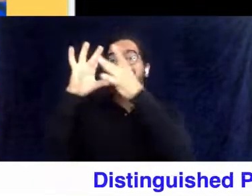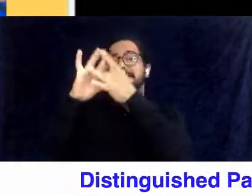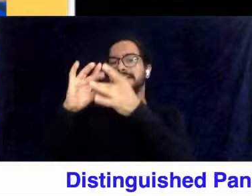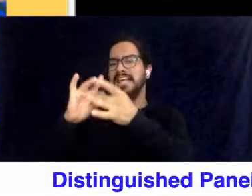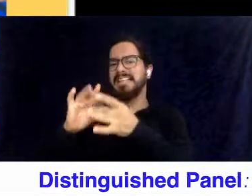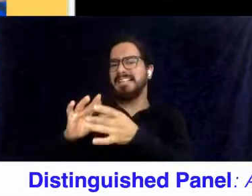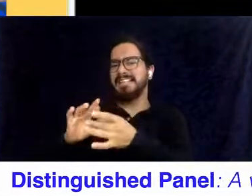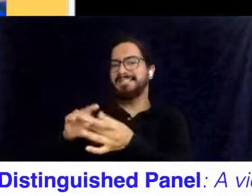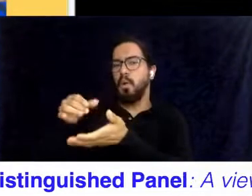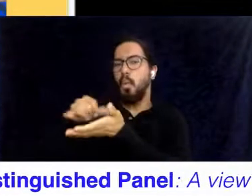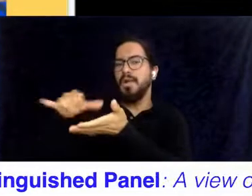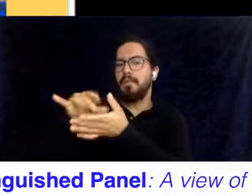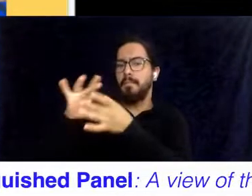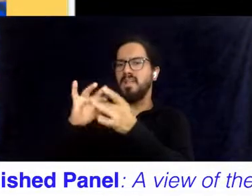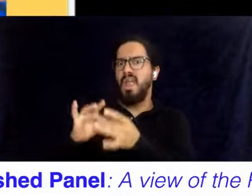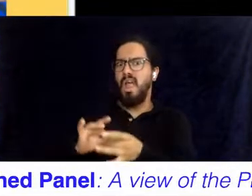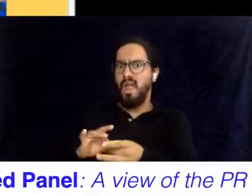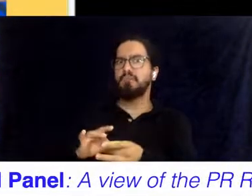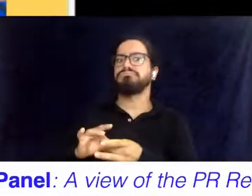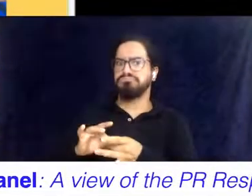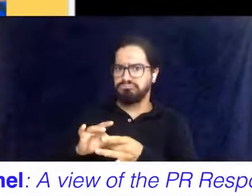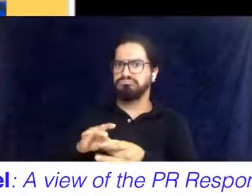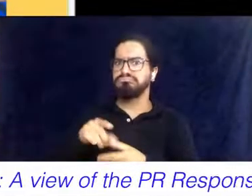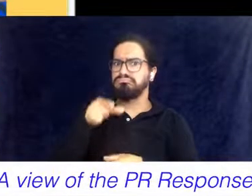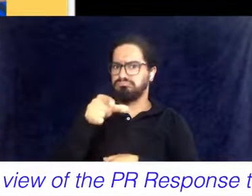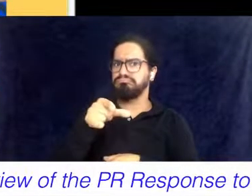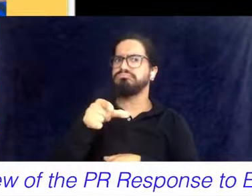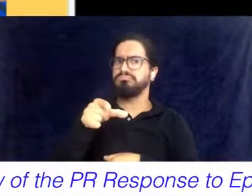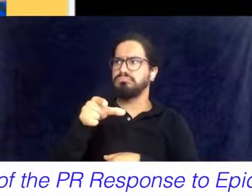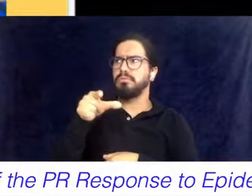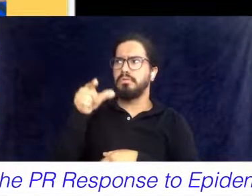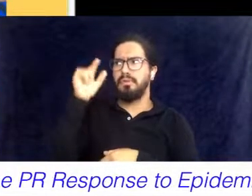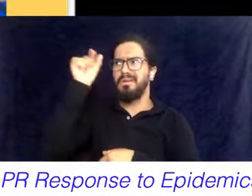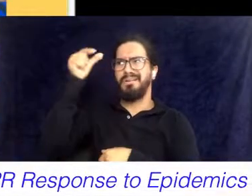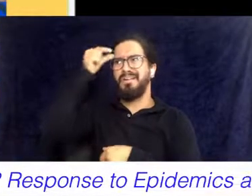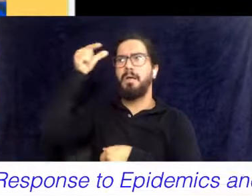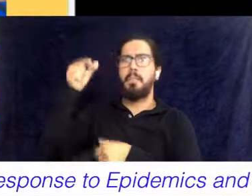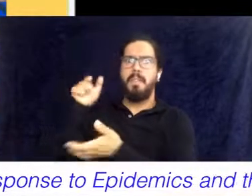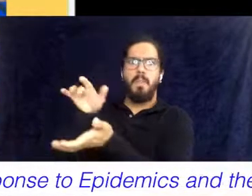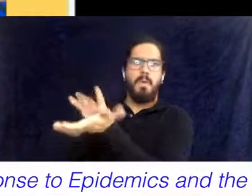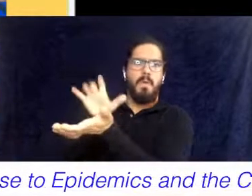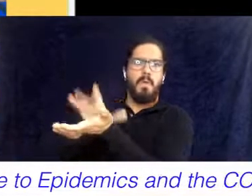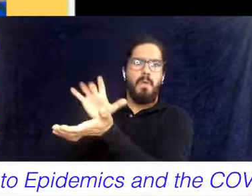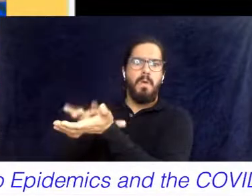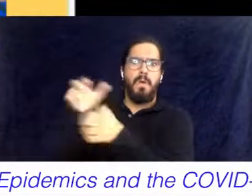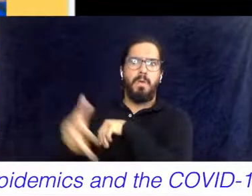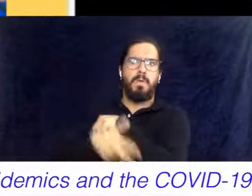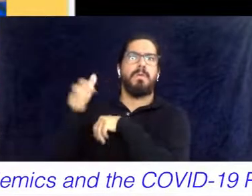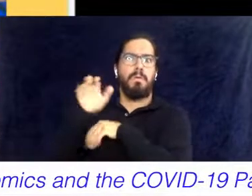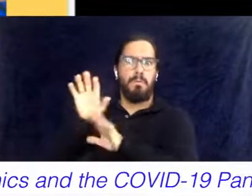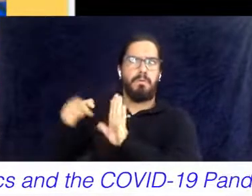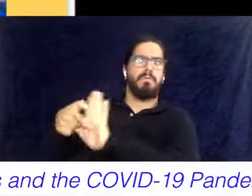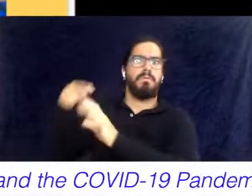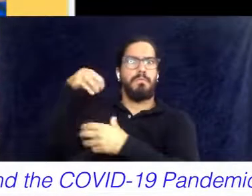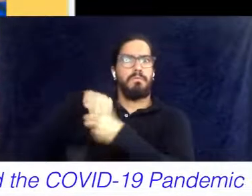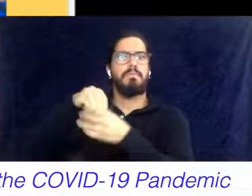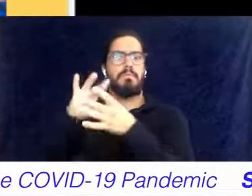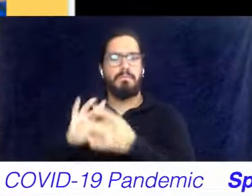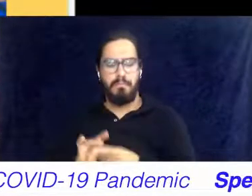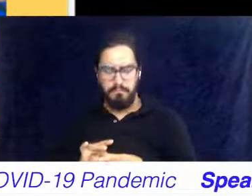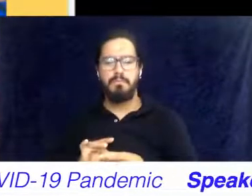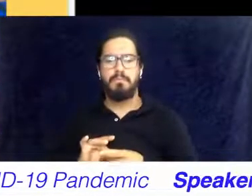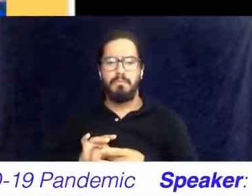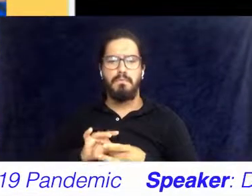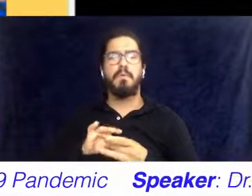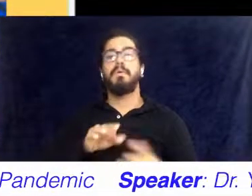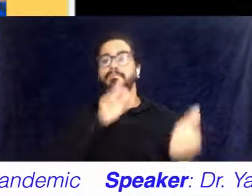to a lack of confidence in our governor and to his ousting. And then these almacenes of